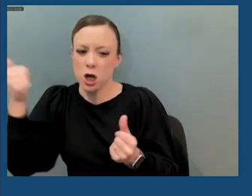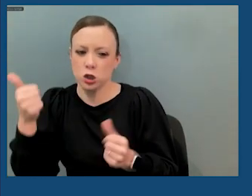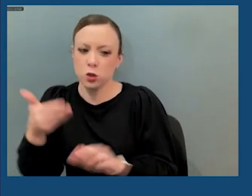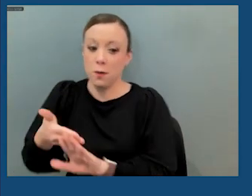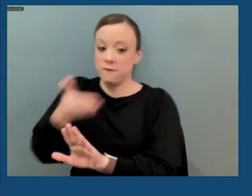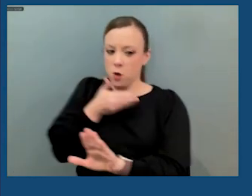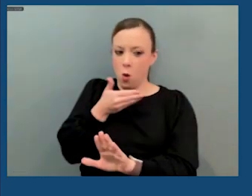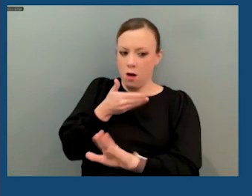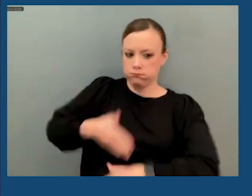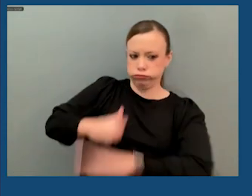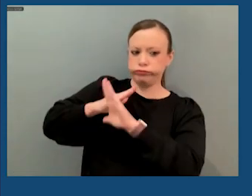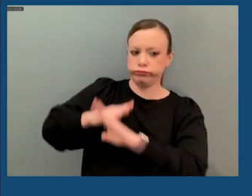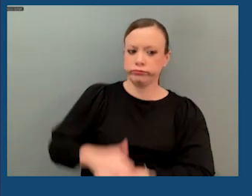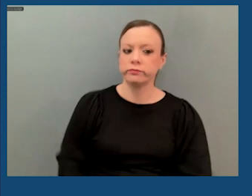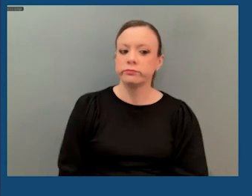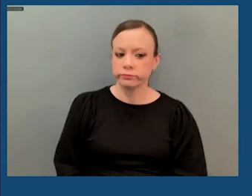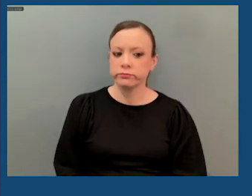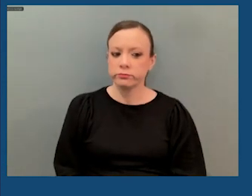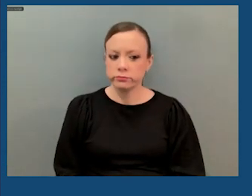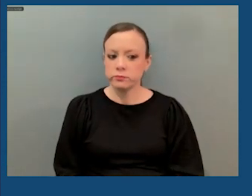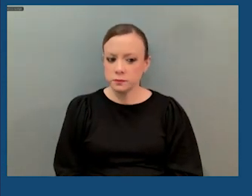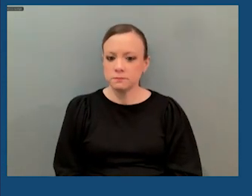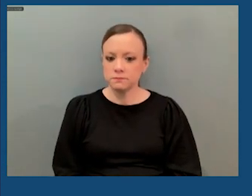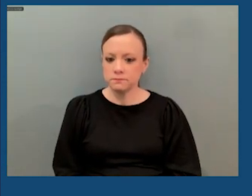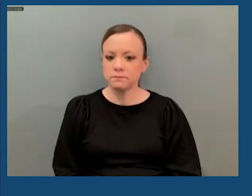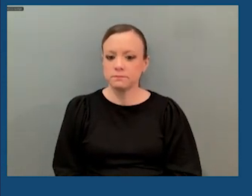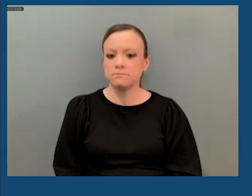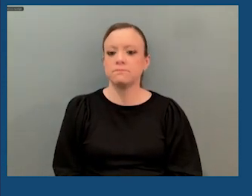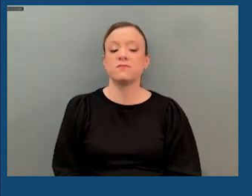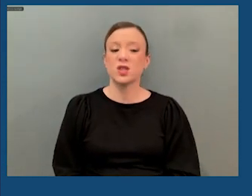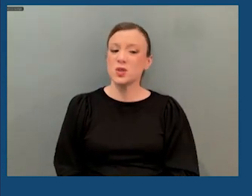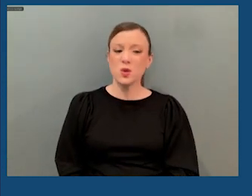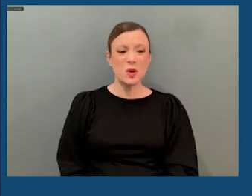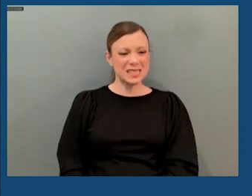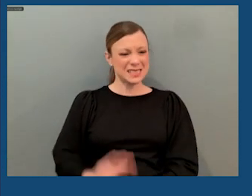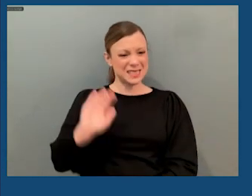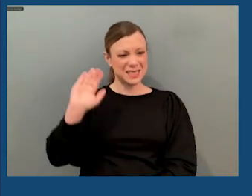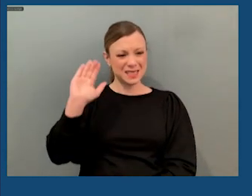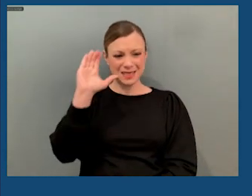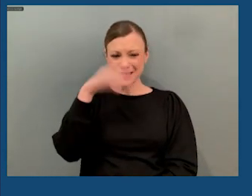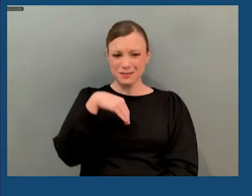it's strange to me that I have to stand here and condemn hatred.